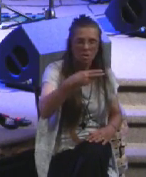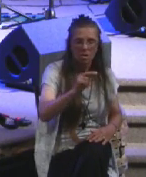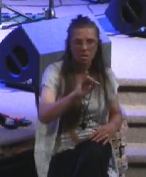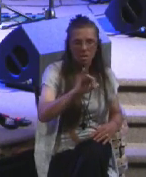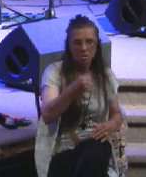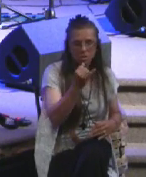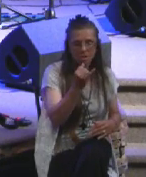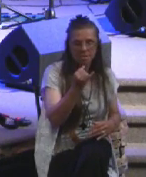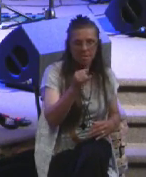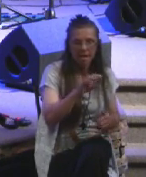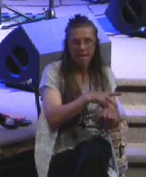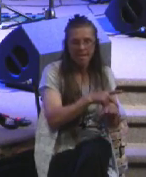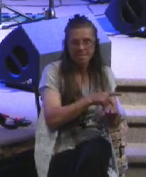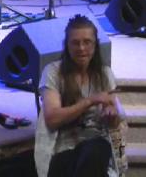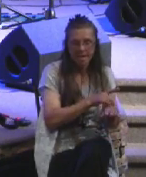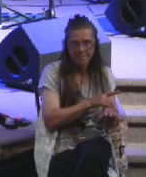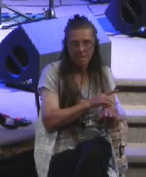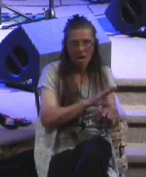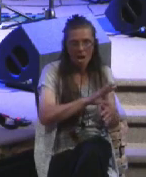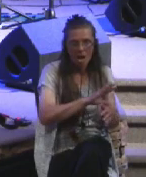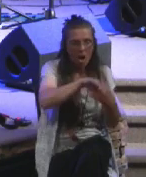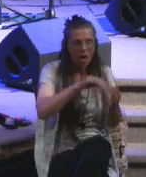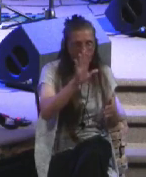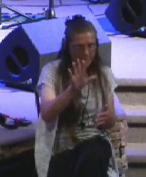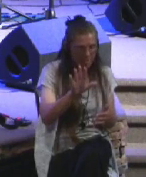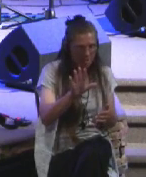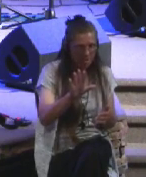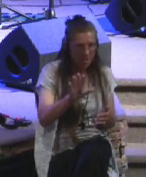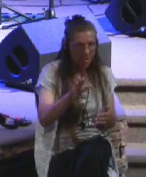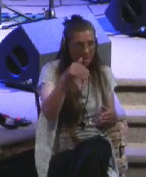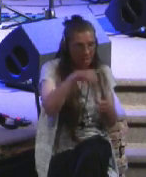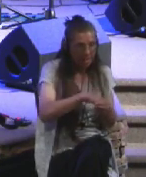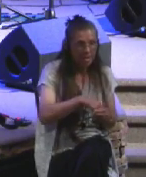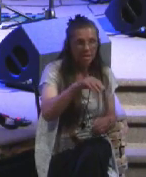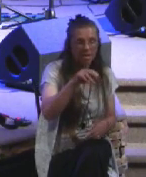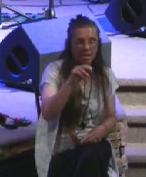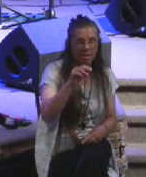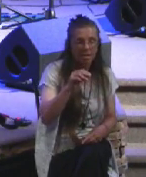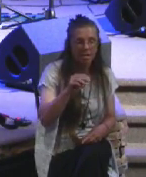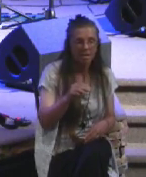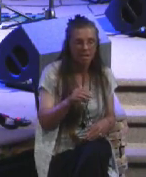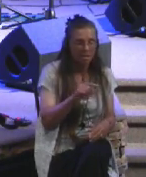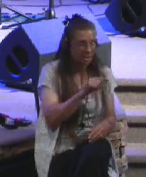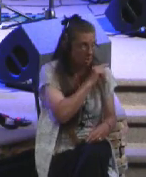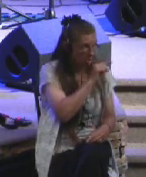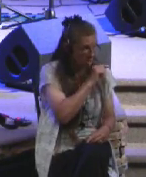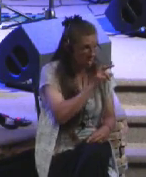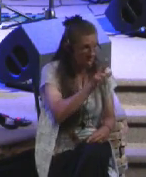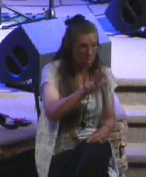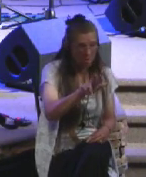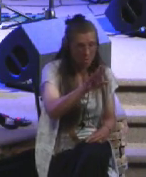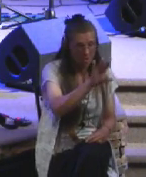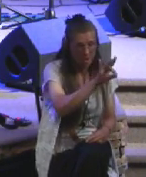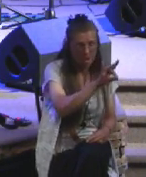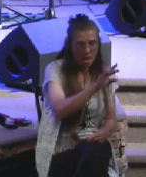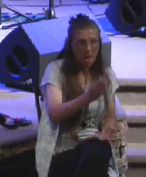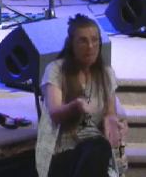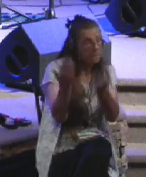Jesse, and David, all five of them in Genesis 38, a long time before they're ever